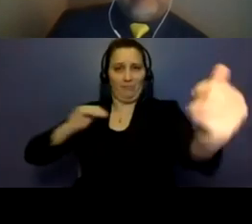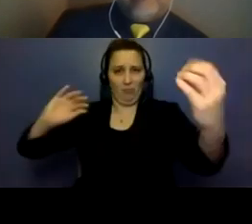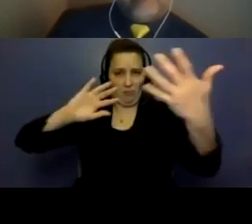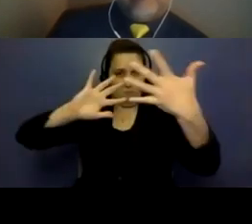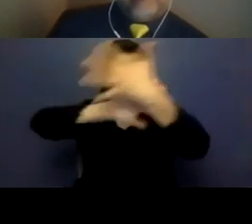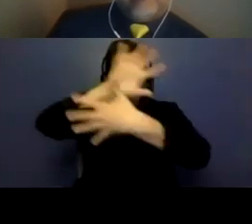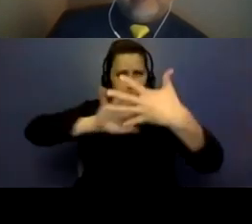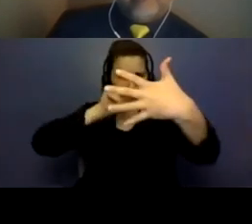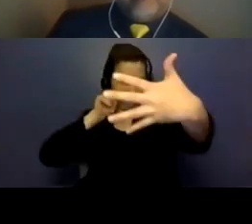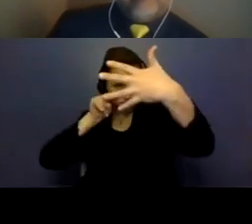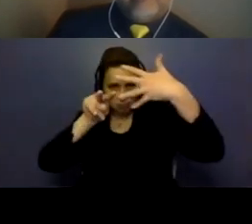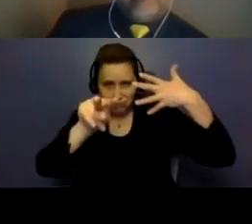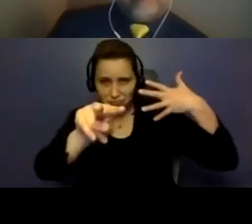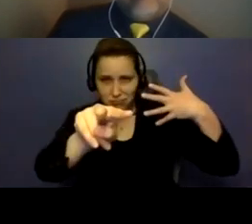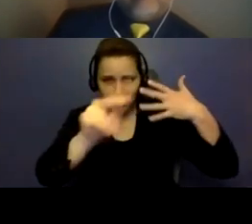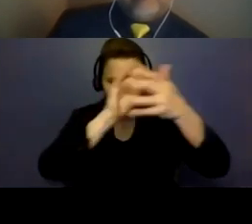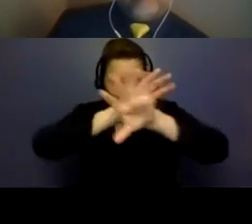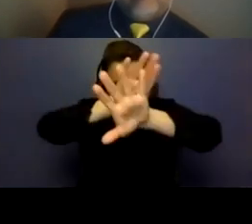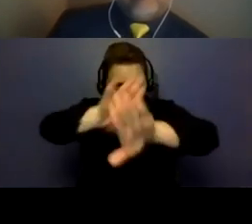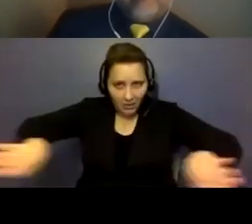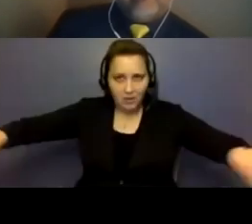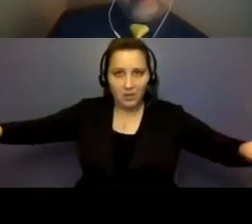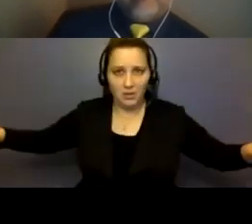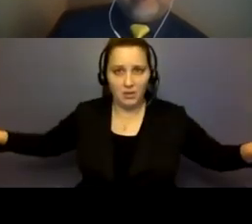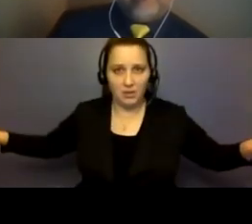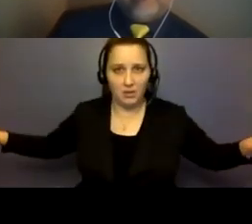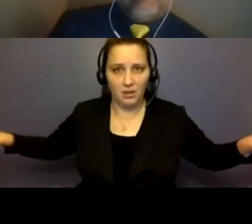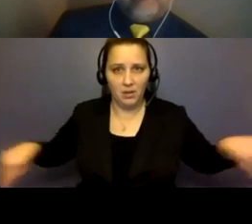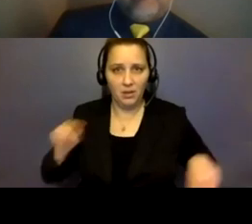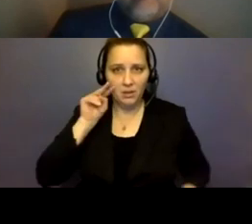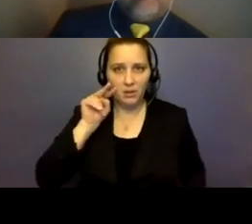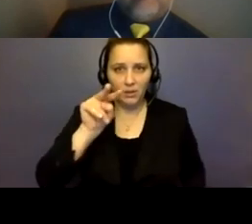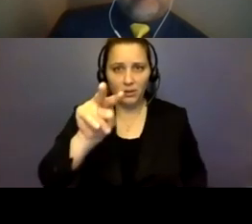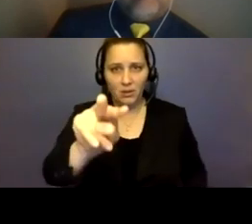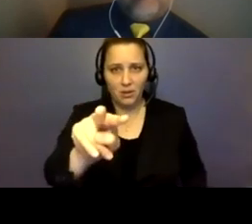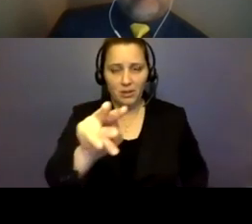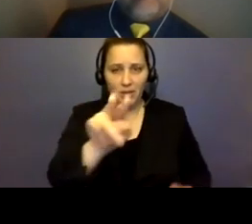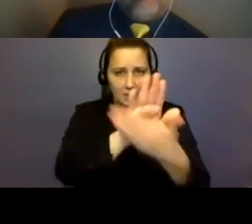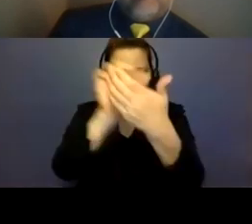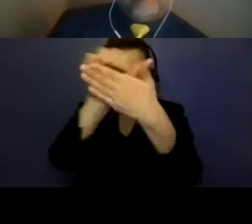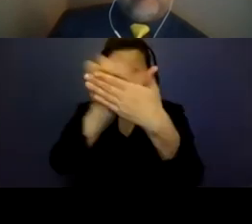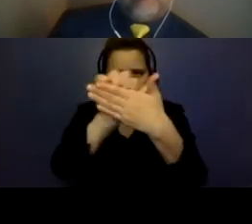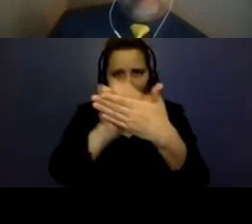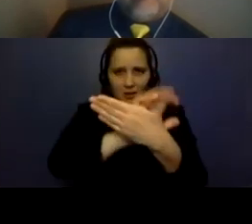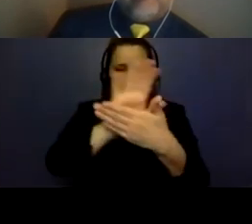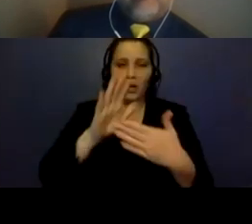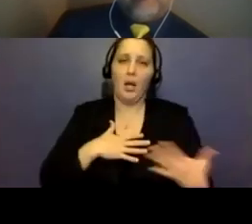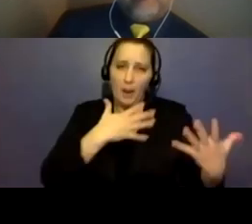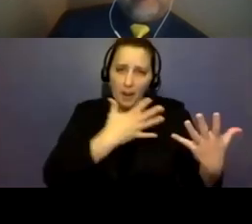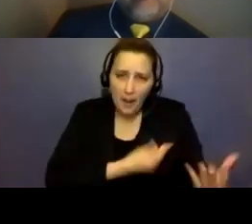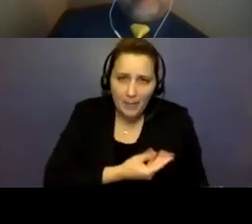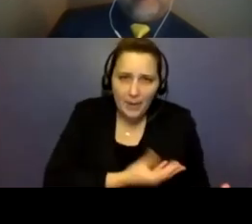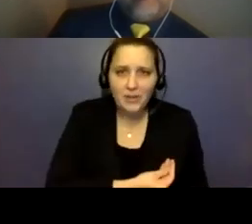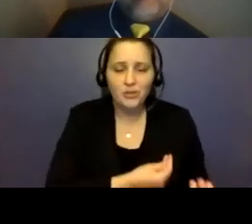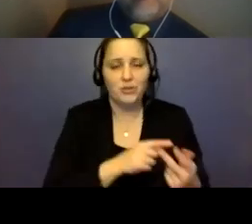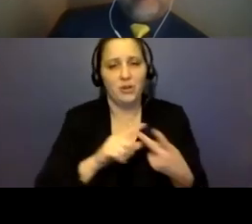see. But ultimately, we are trying to clear that lens, to wipe it with some compassion, or wipe it